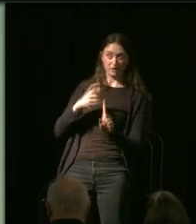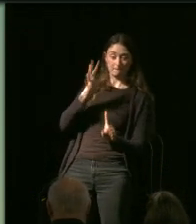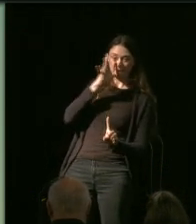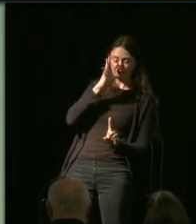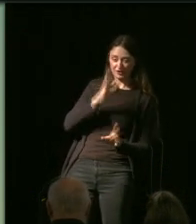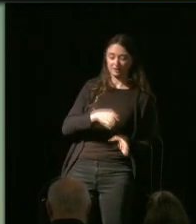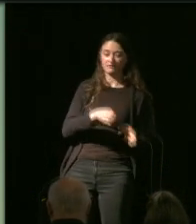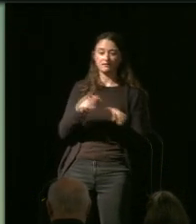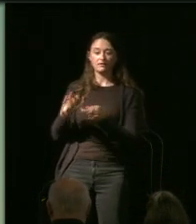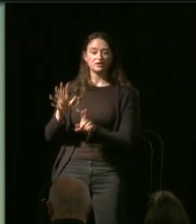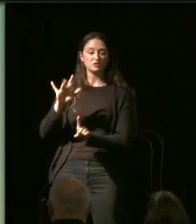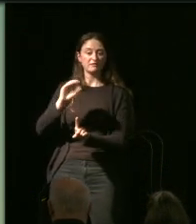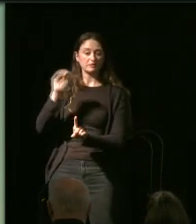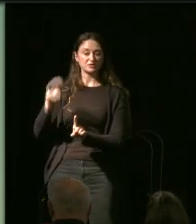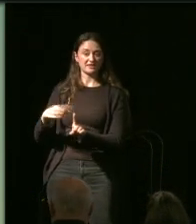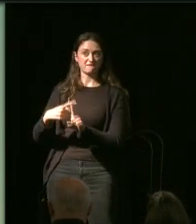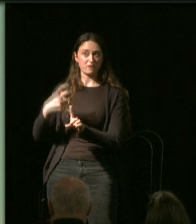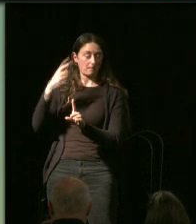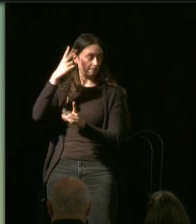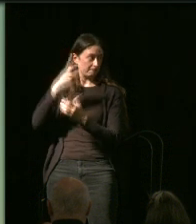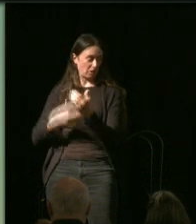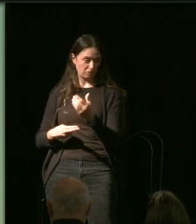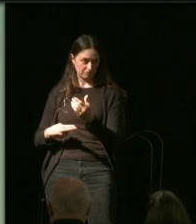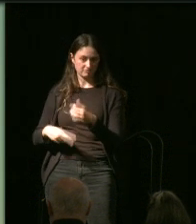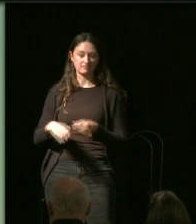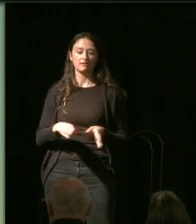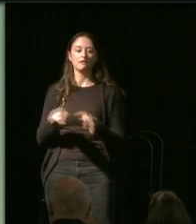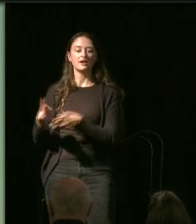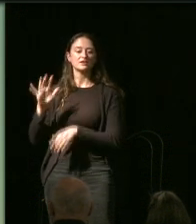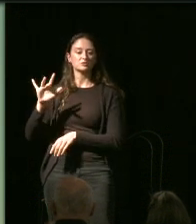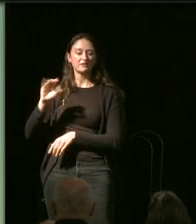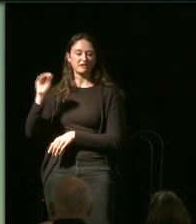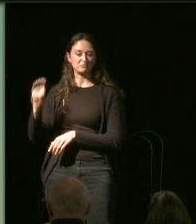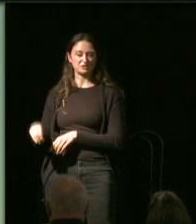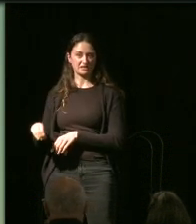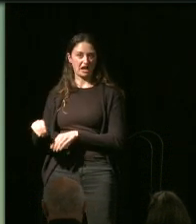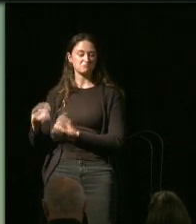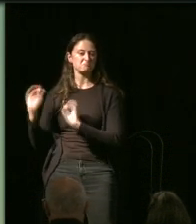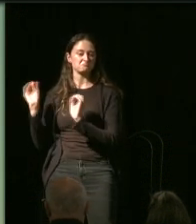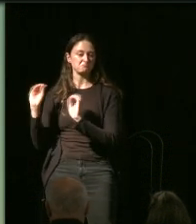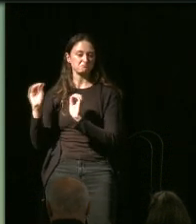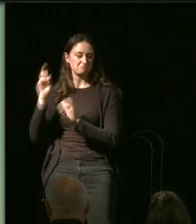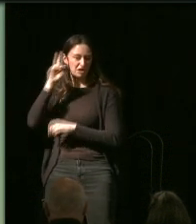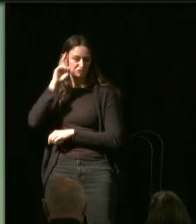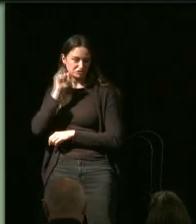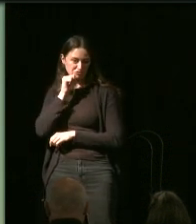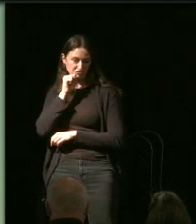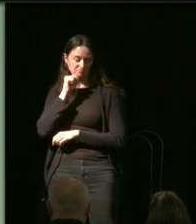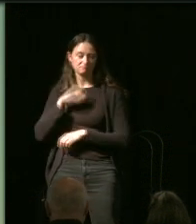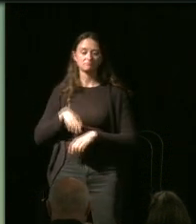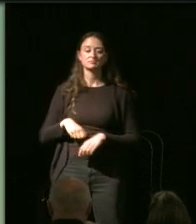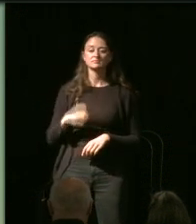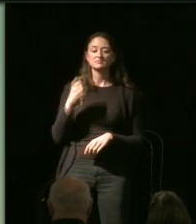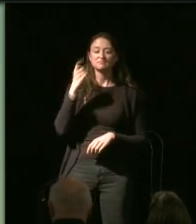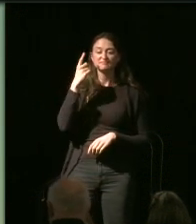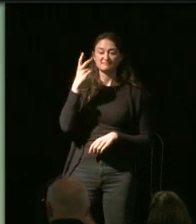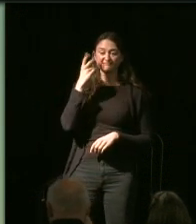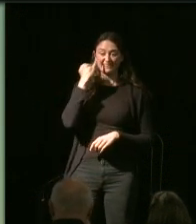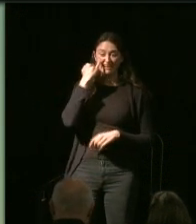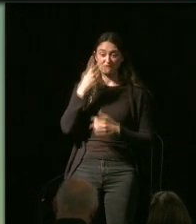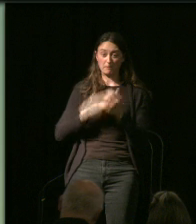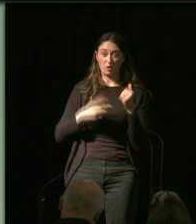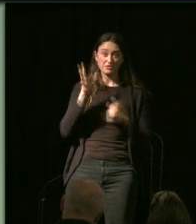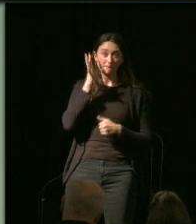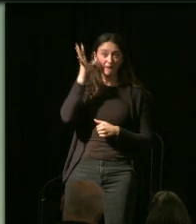both misspellings. These chances are independent of each other. If two carriers have children, they won't necessarily have